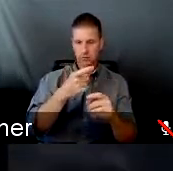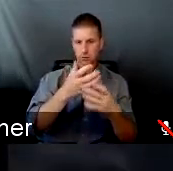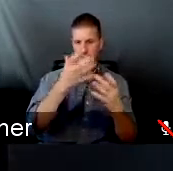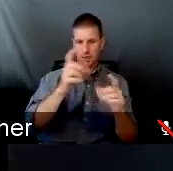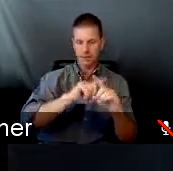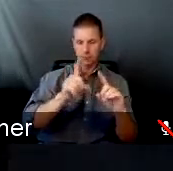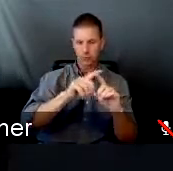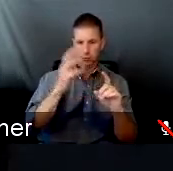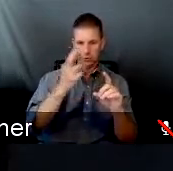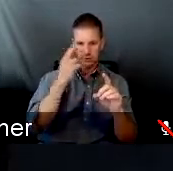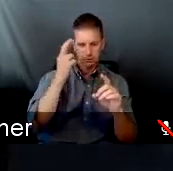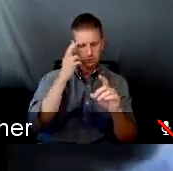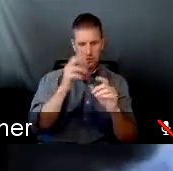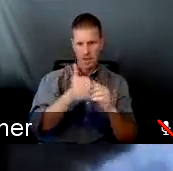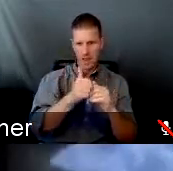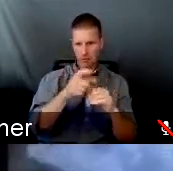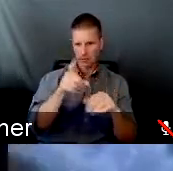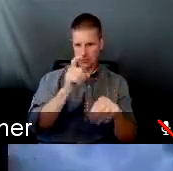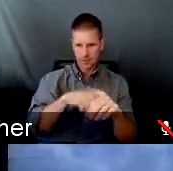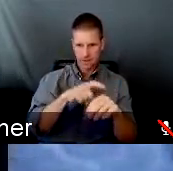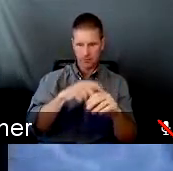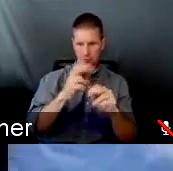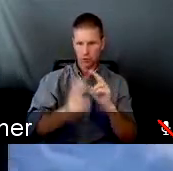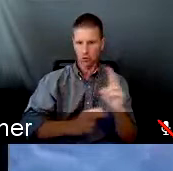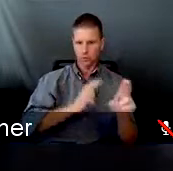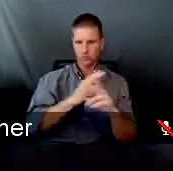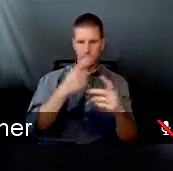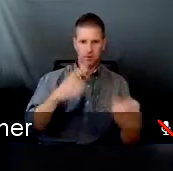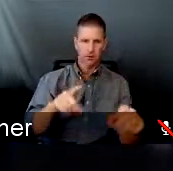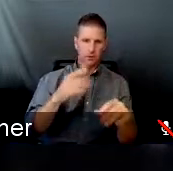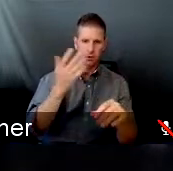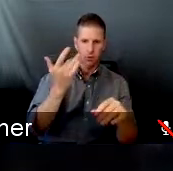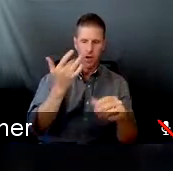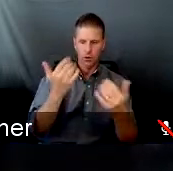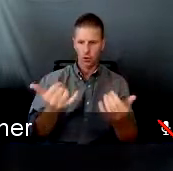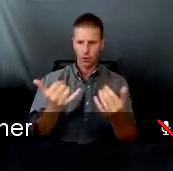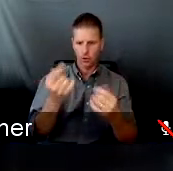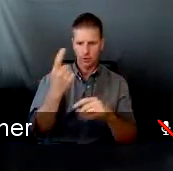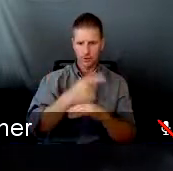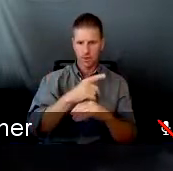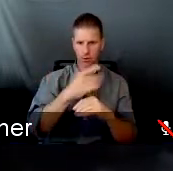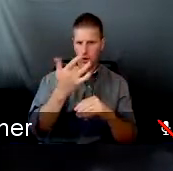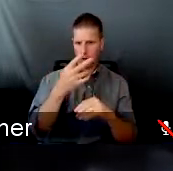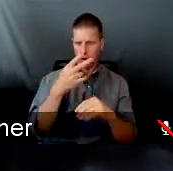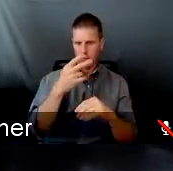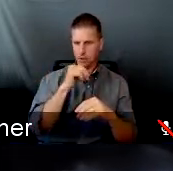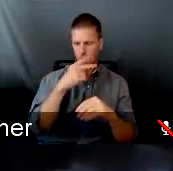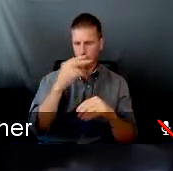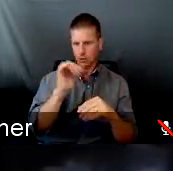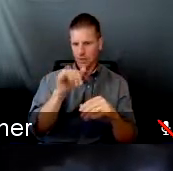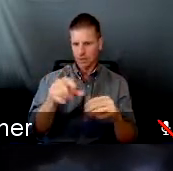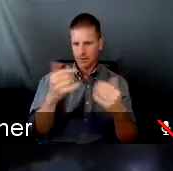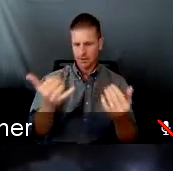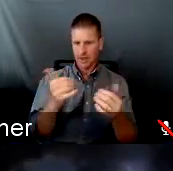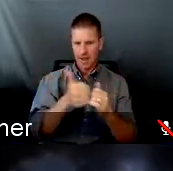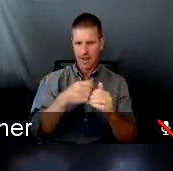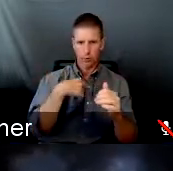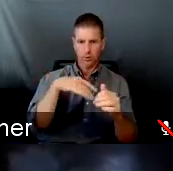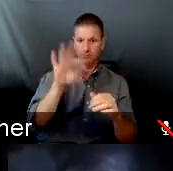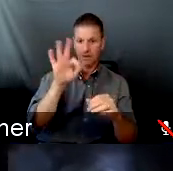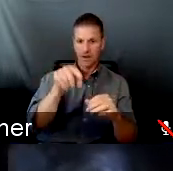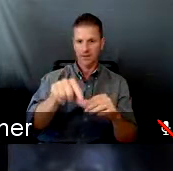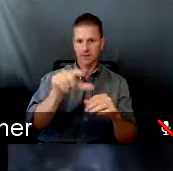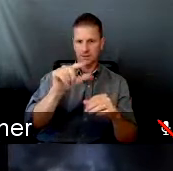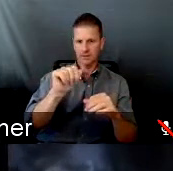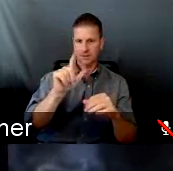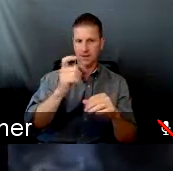reasons. How did this time in the universe happen? Why does current day why doesn't it look like this now? How do we find these galaxies? Because